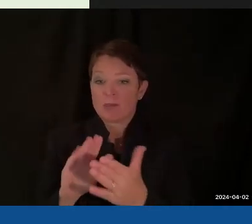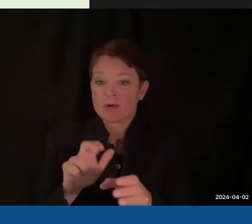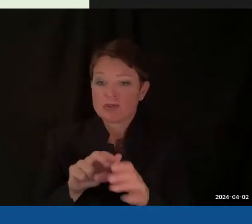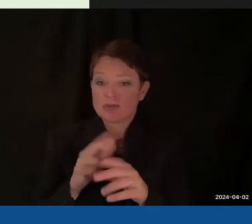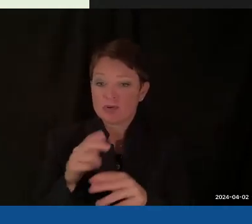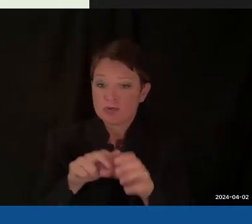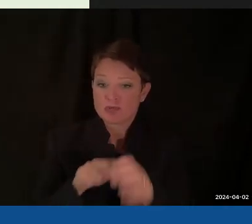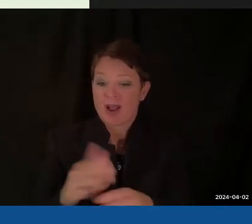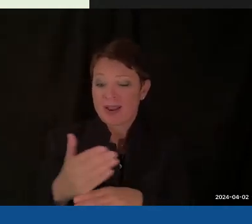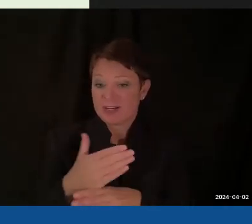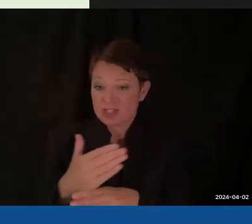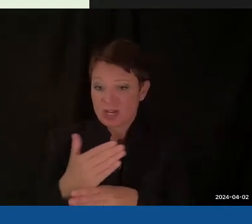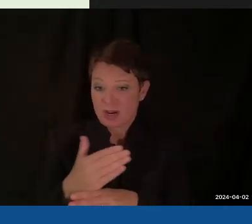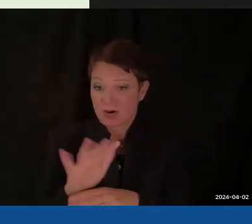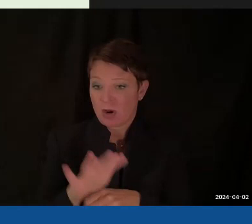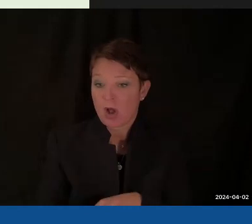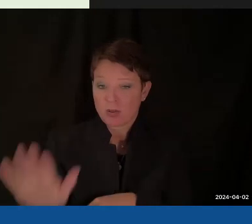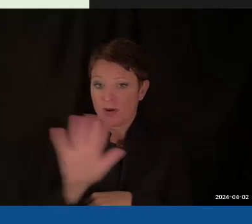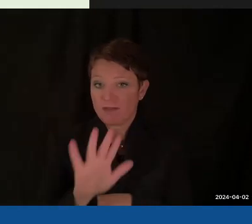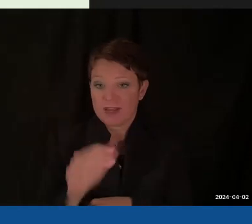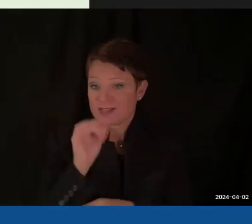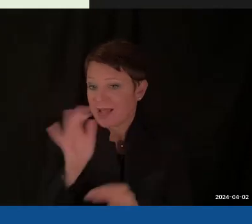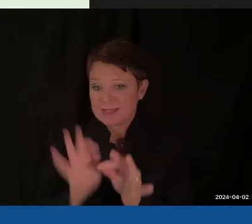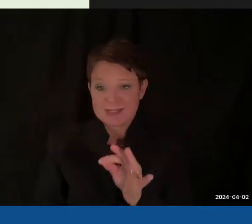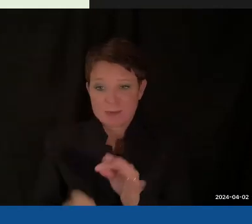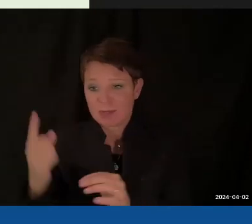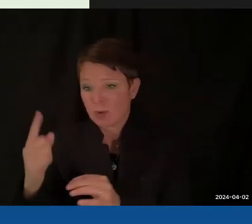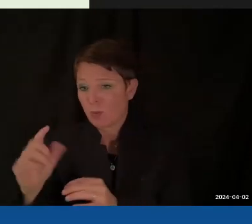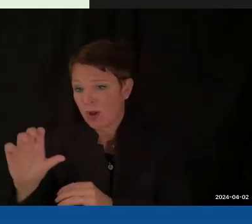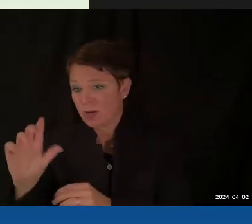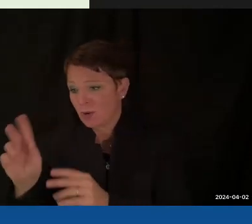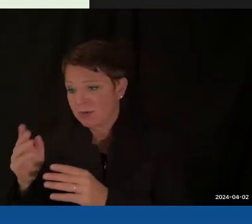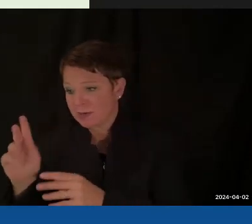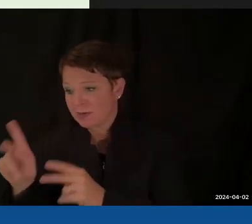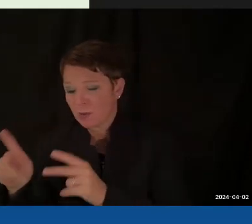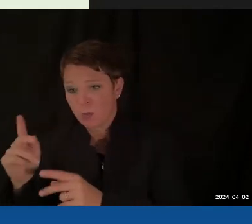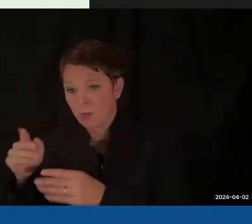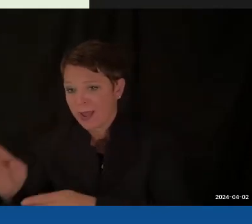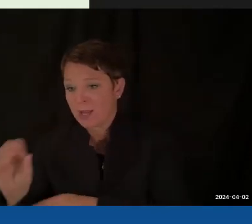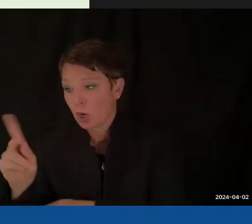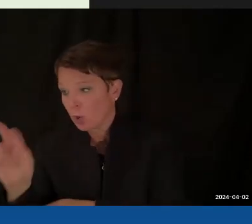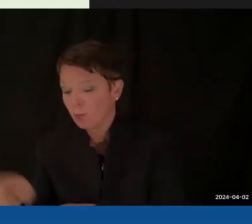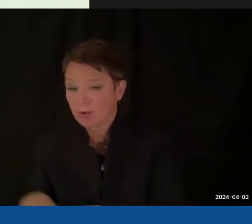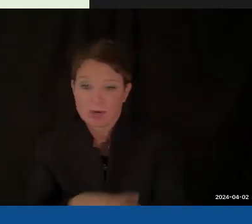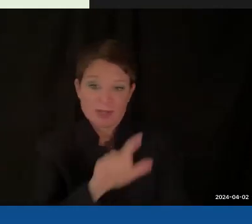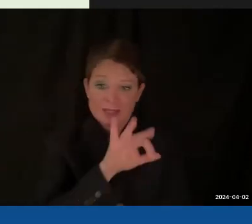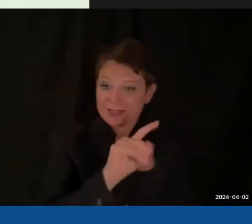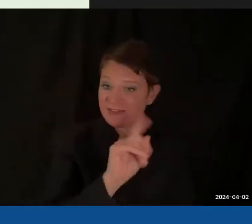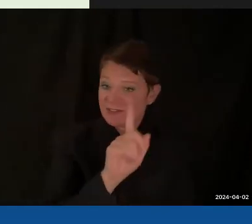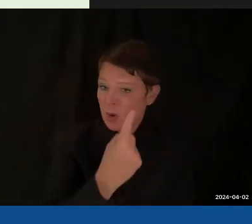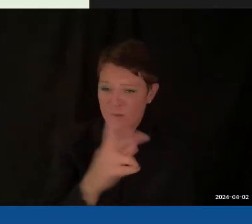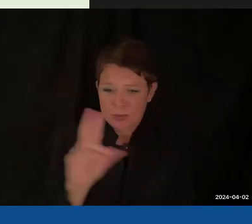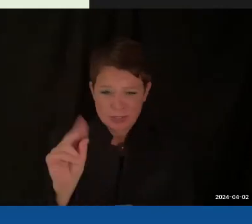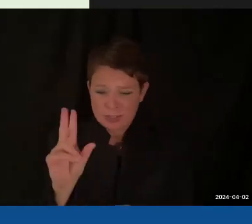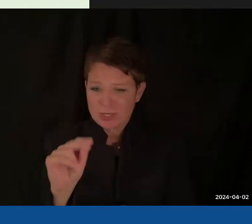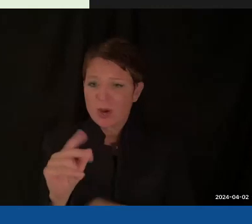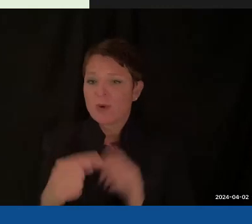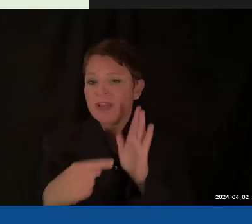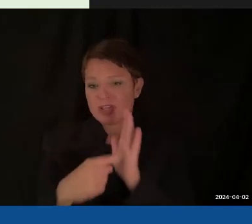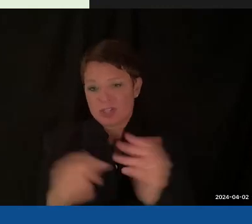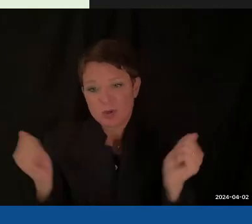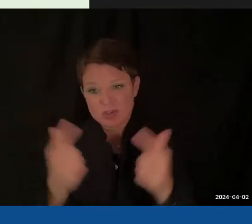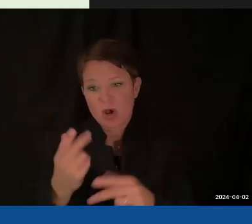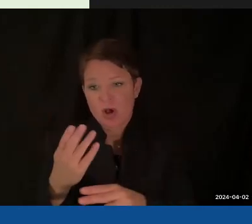rideshare locations around the site. It's not simply just one source, like it's not just simply Uber or Lyft. So it's indicative of all